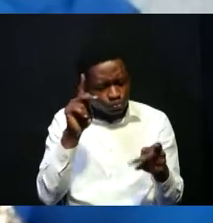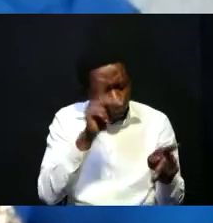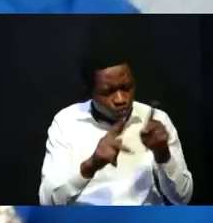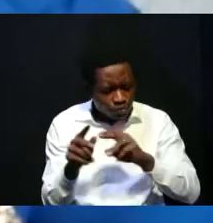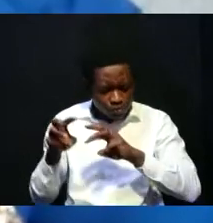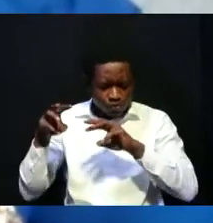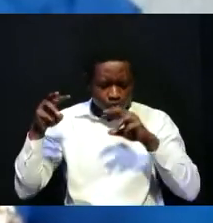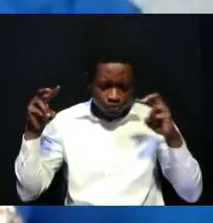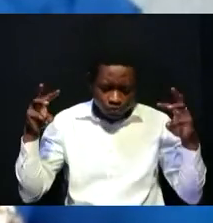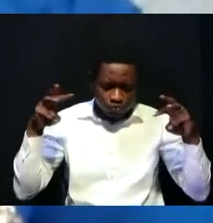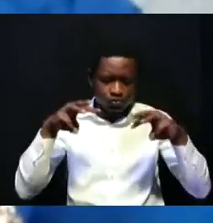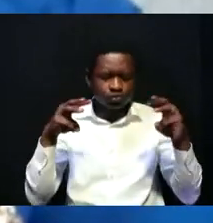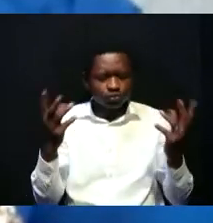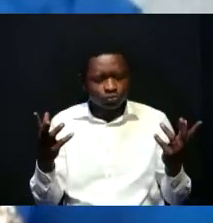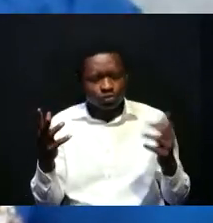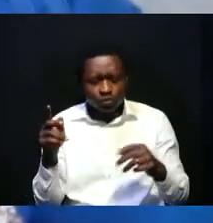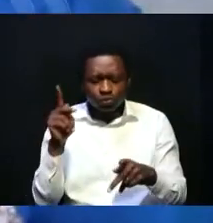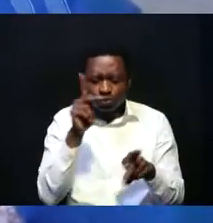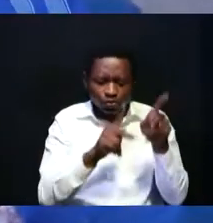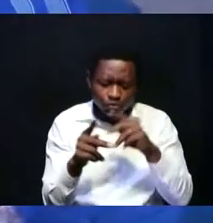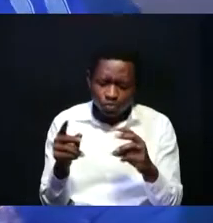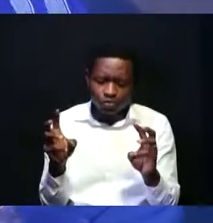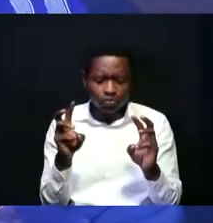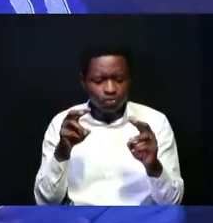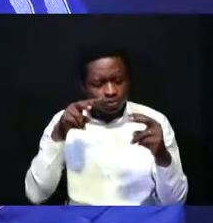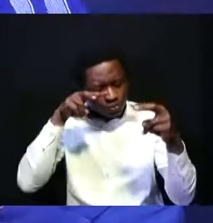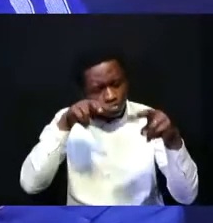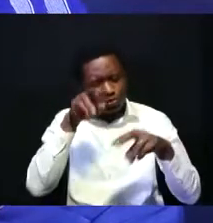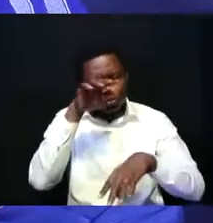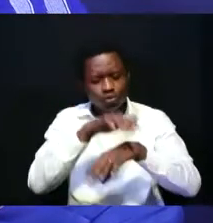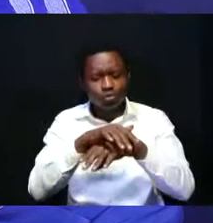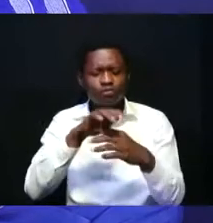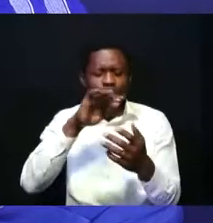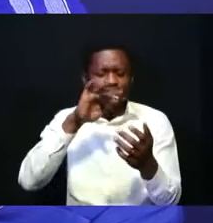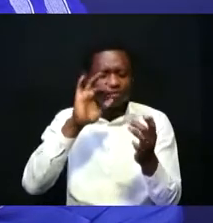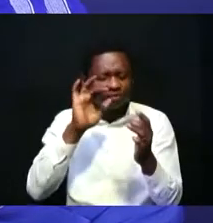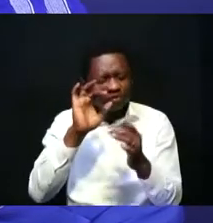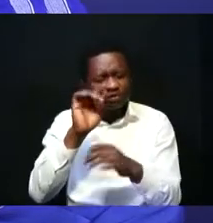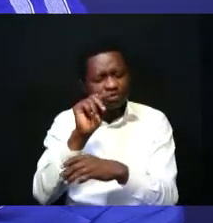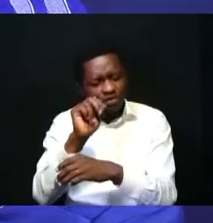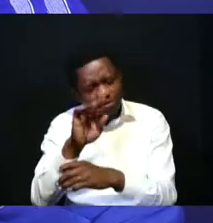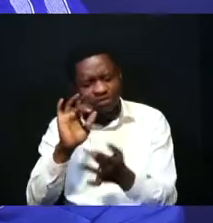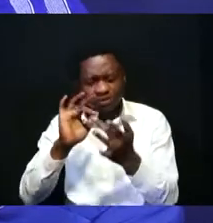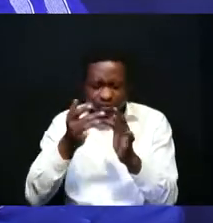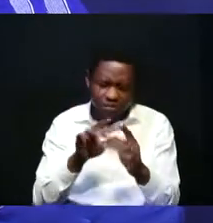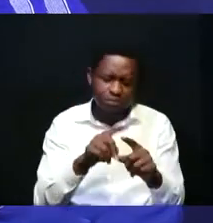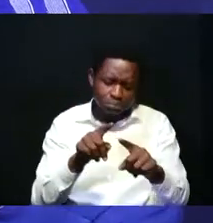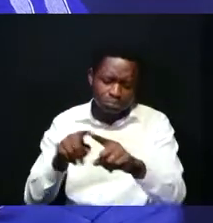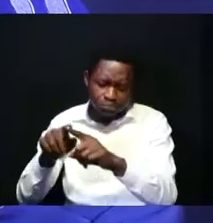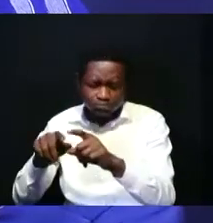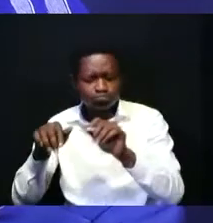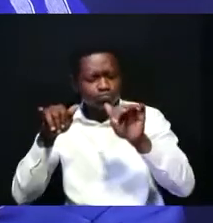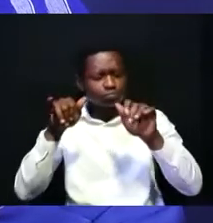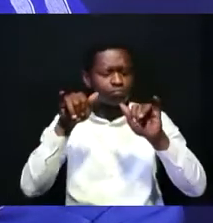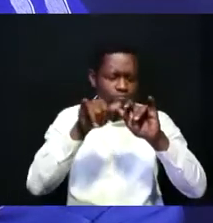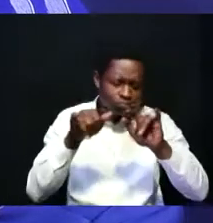ask, oh God, that you carry your servant in your arms, oh God, and let the streams of living waters flow through him as